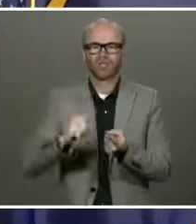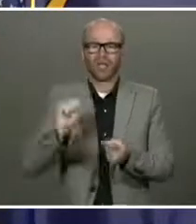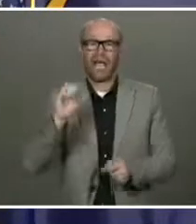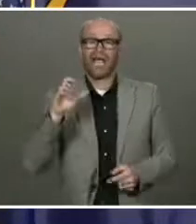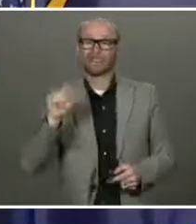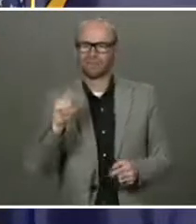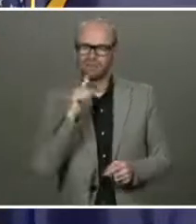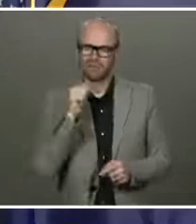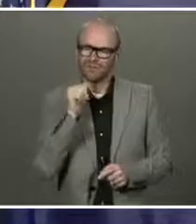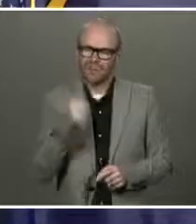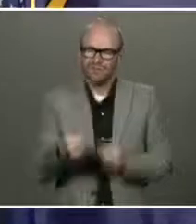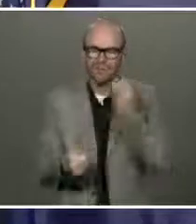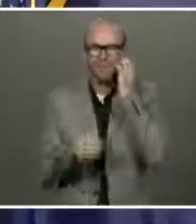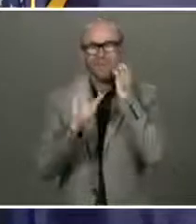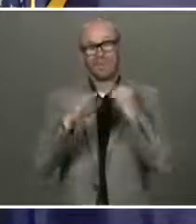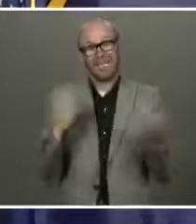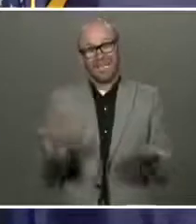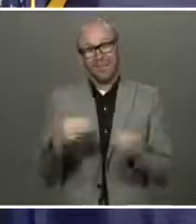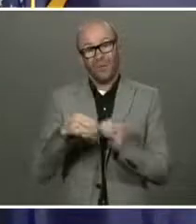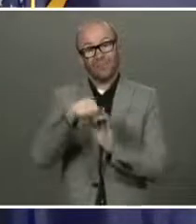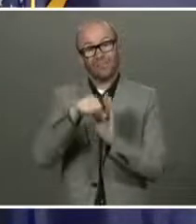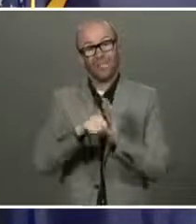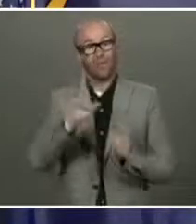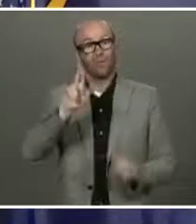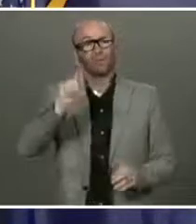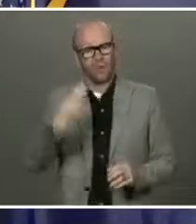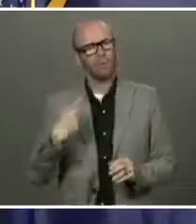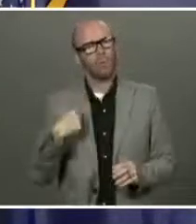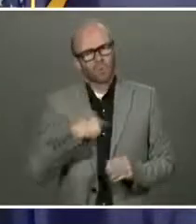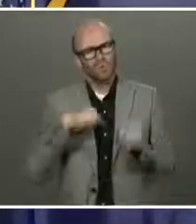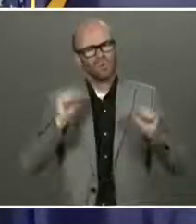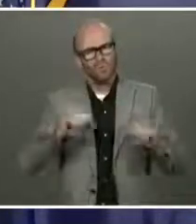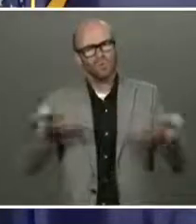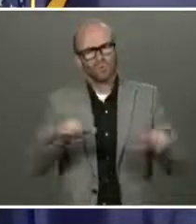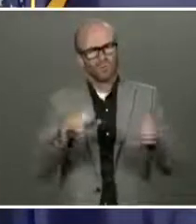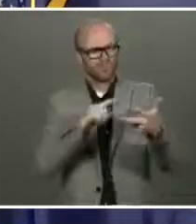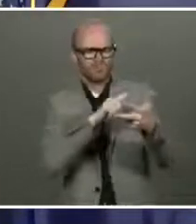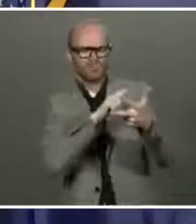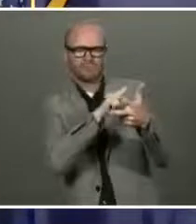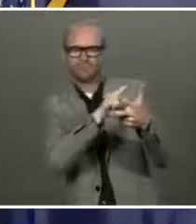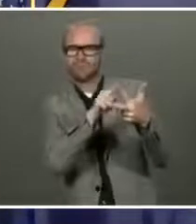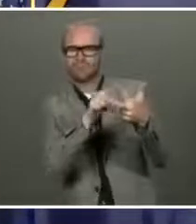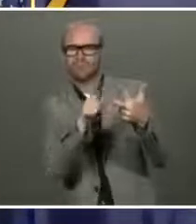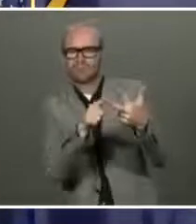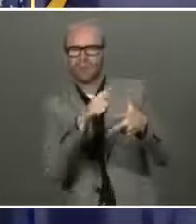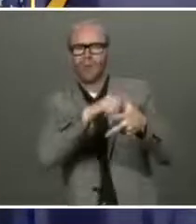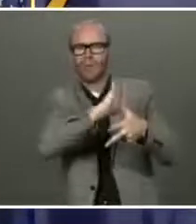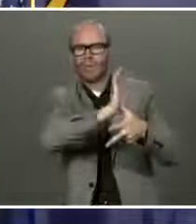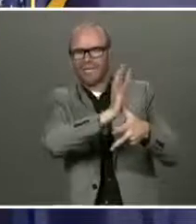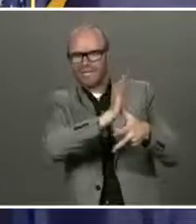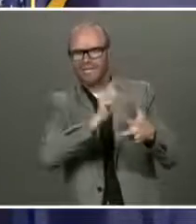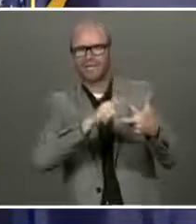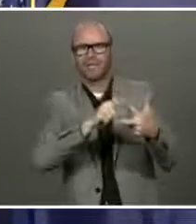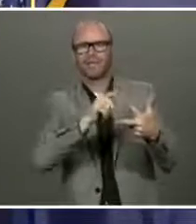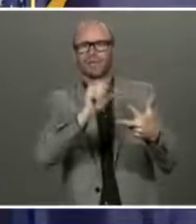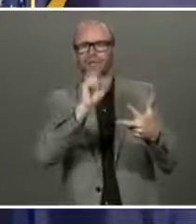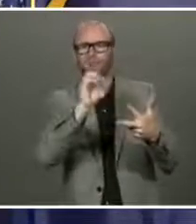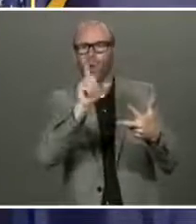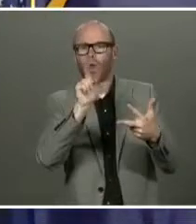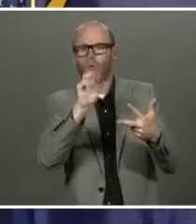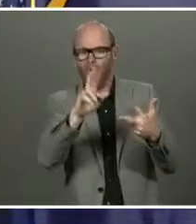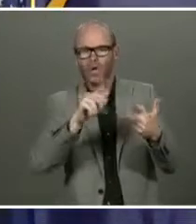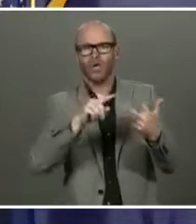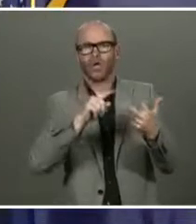the state of Utah for that kind of all of the above approach, that will ultimately lead to much better outcomes. And I'm just a